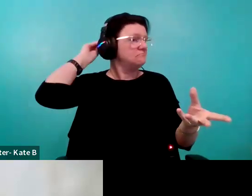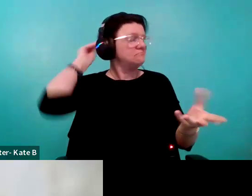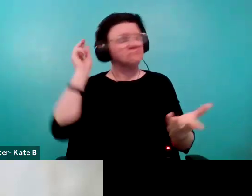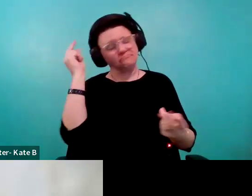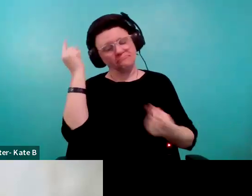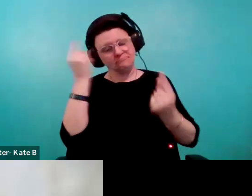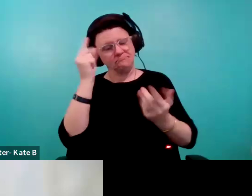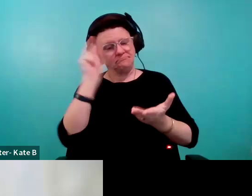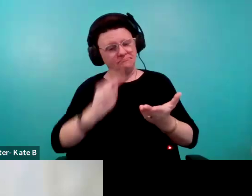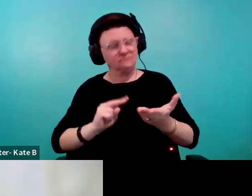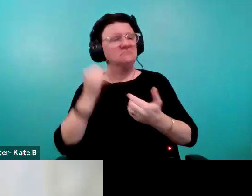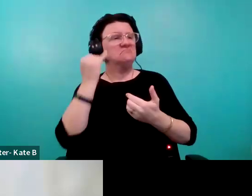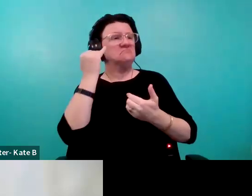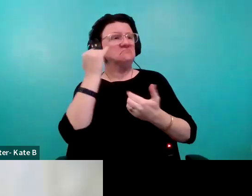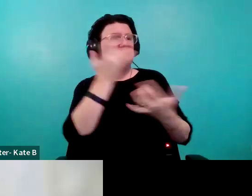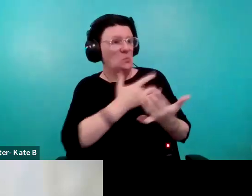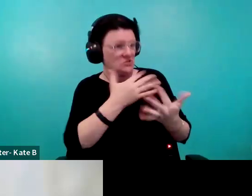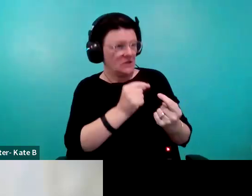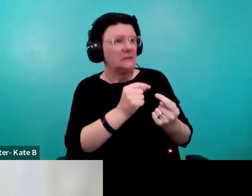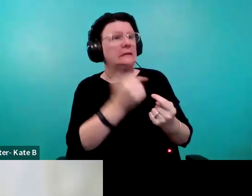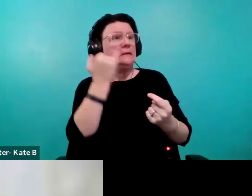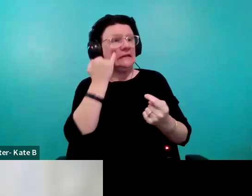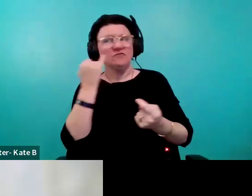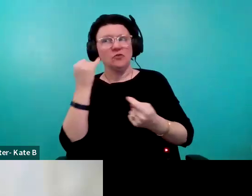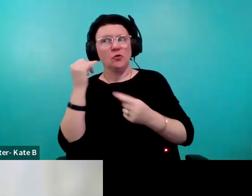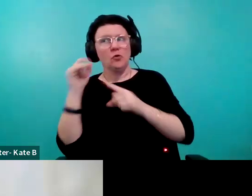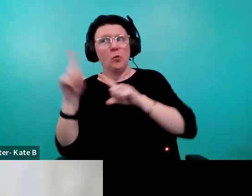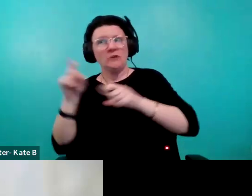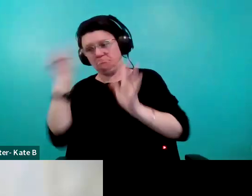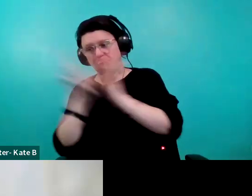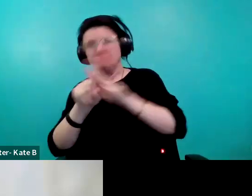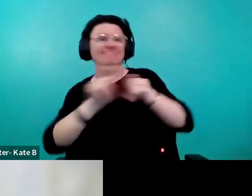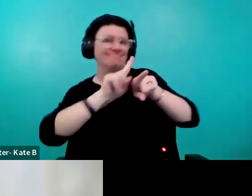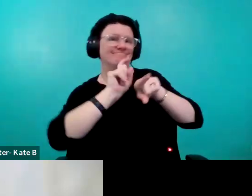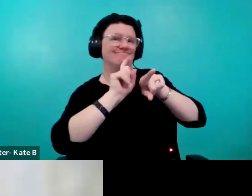appreciate it very much, and if I have any questions, I will be asking. Thank